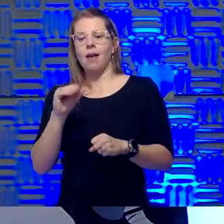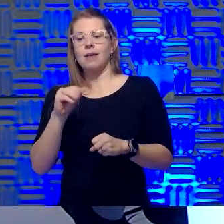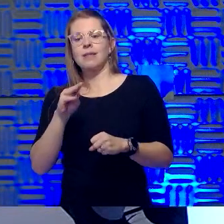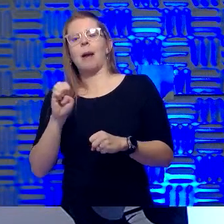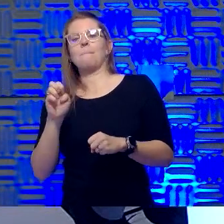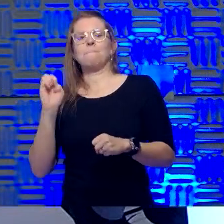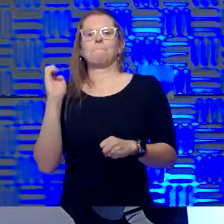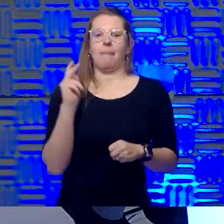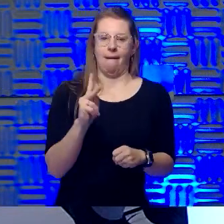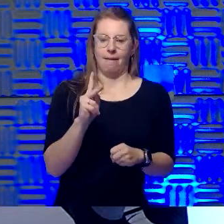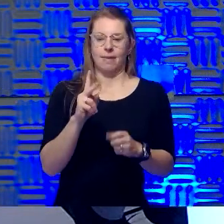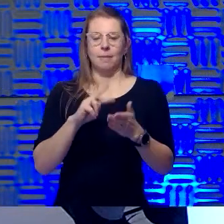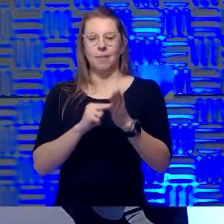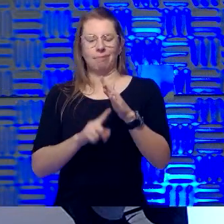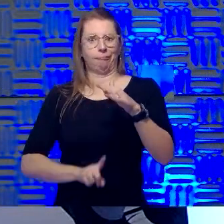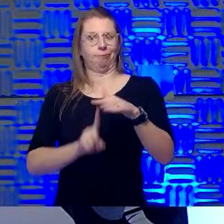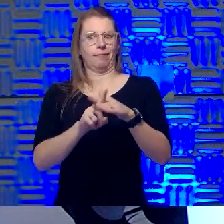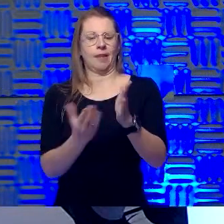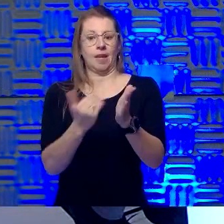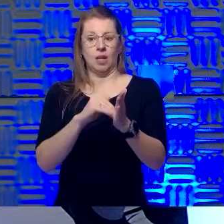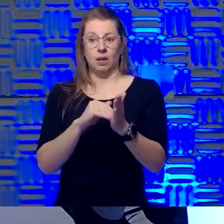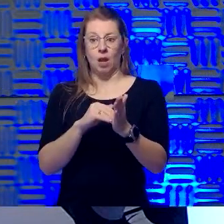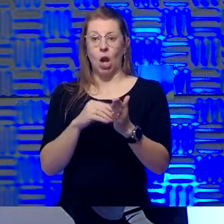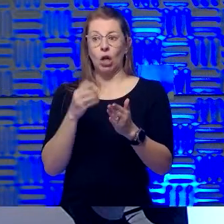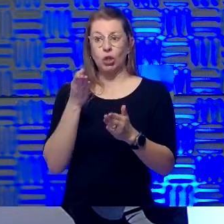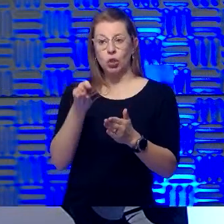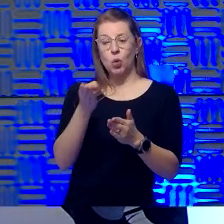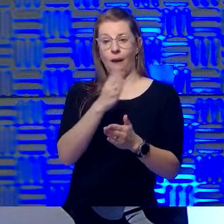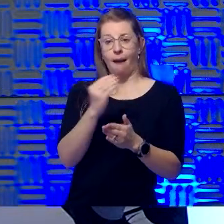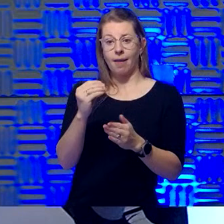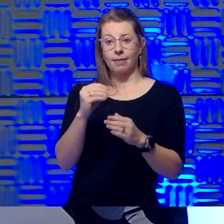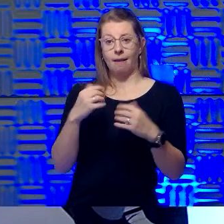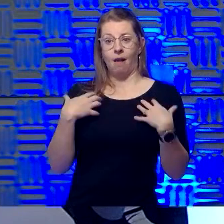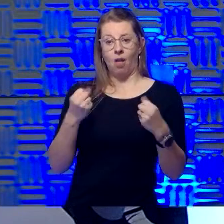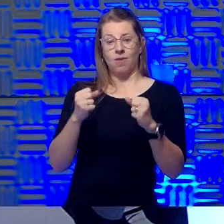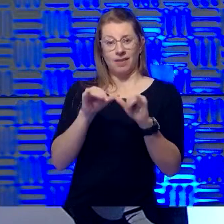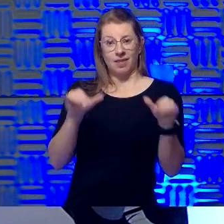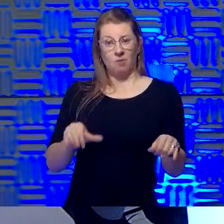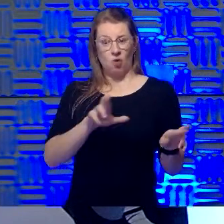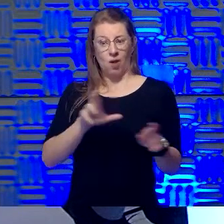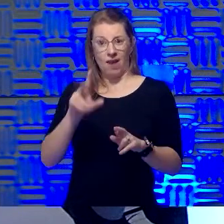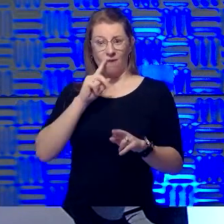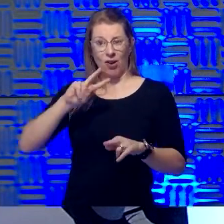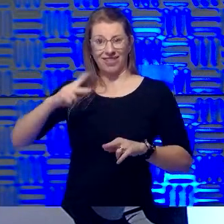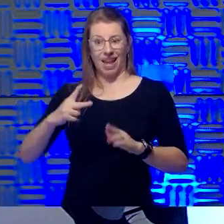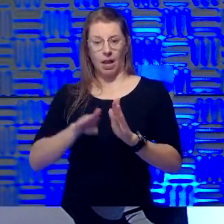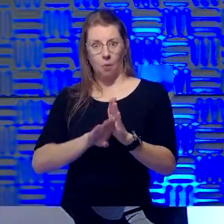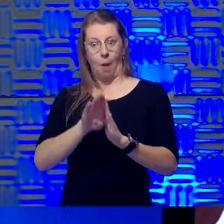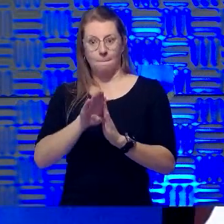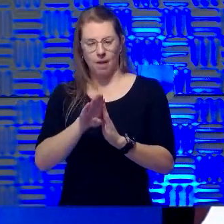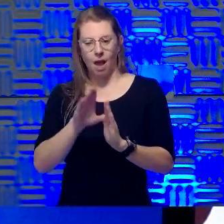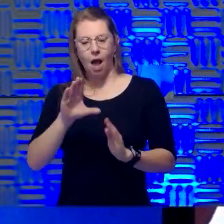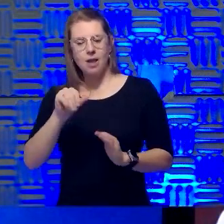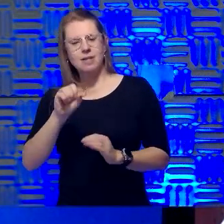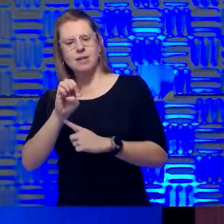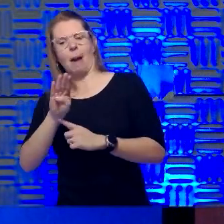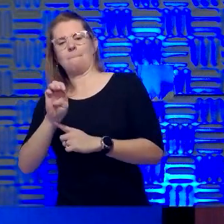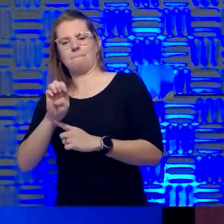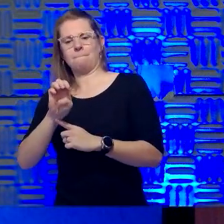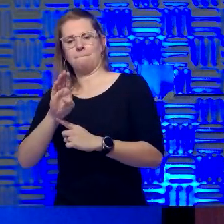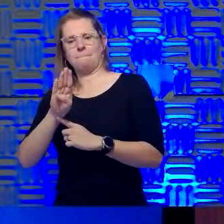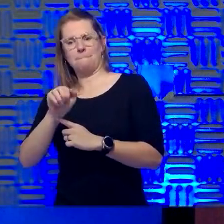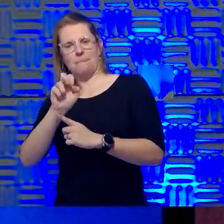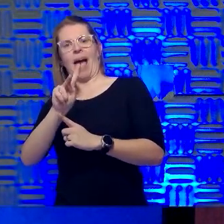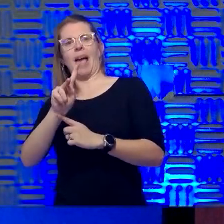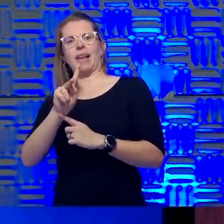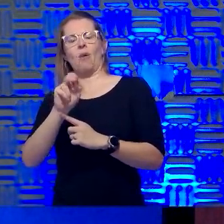the health system prepared for a second wave? Oh, man, I'll tell you what. That's funny. It's an interesting question. A comeback. Does it need to make a comeback, or is it just